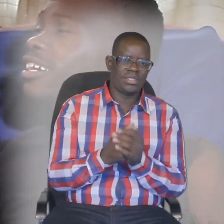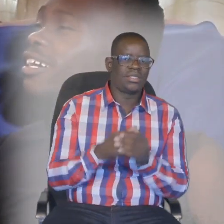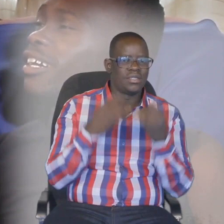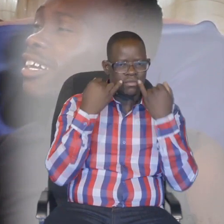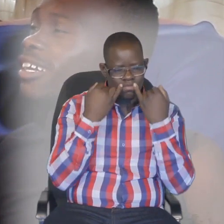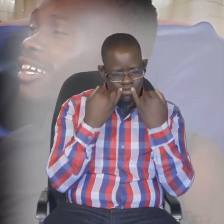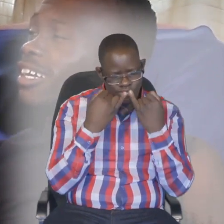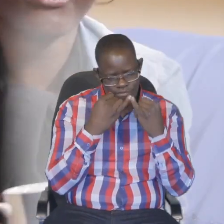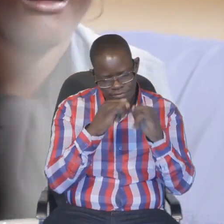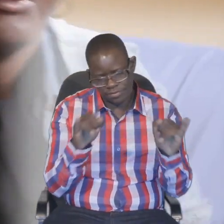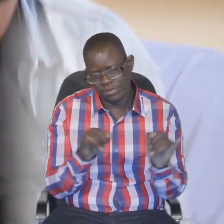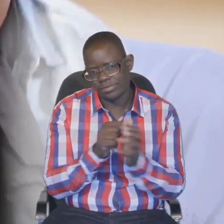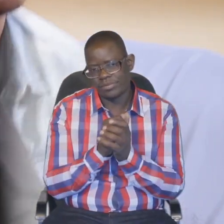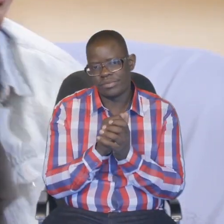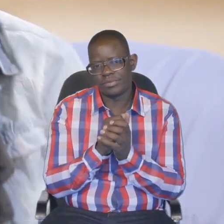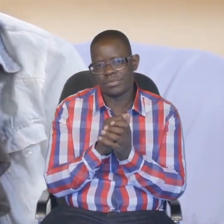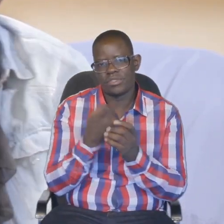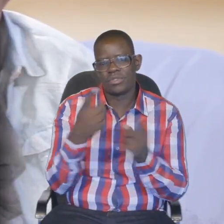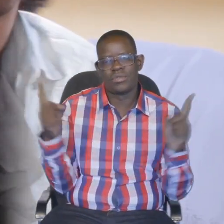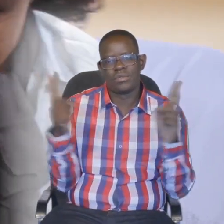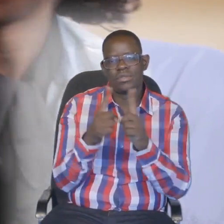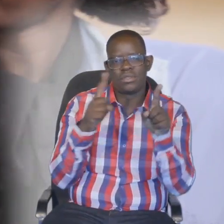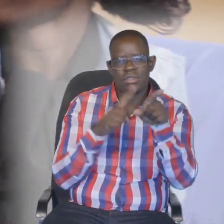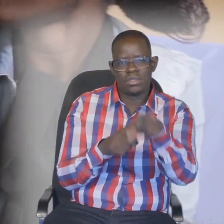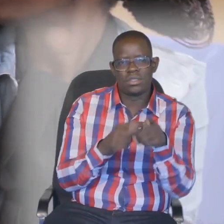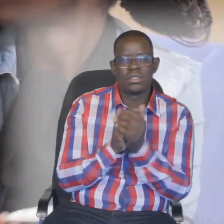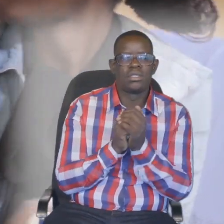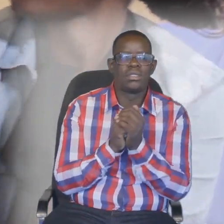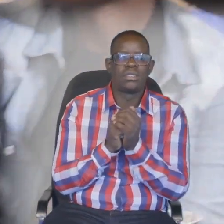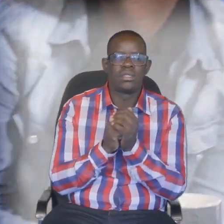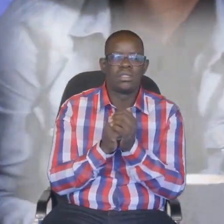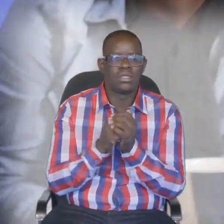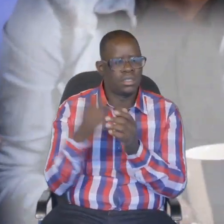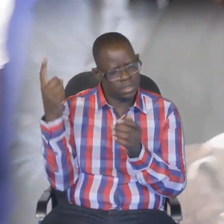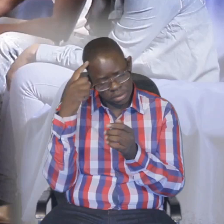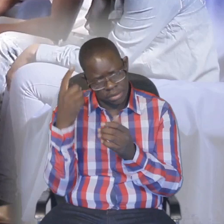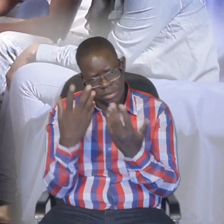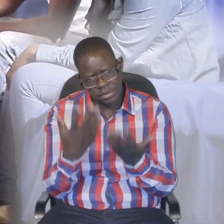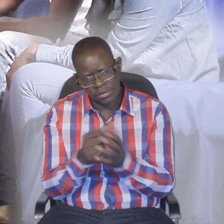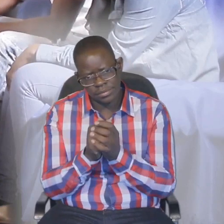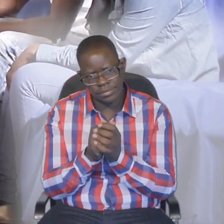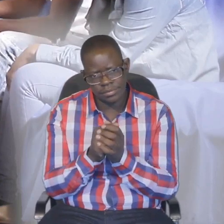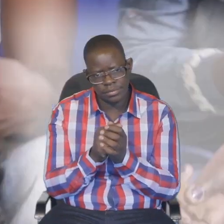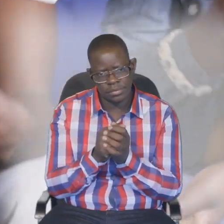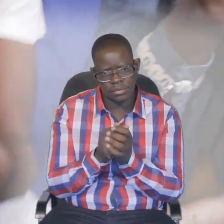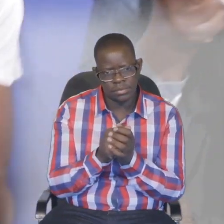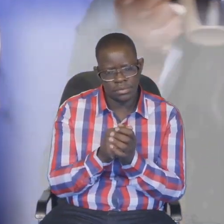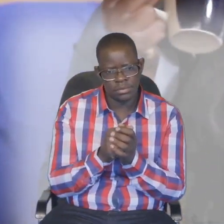mouthful, but very informative. Where will we meet tomorrow? I think.